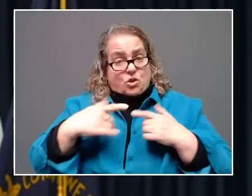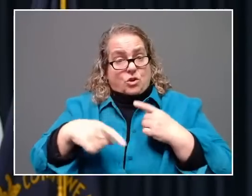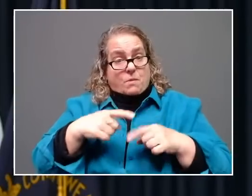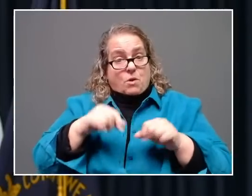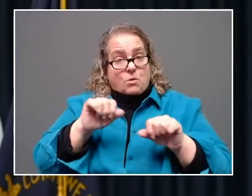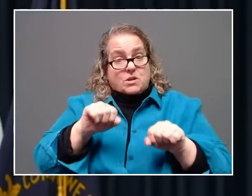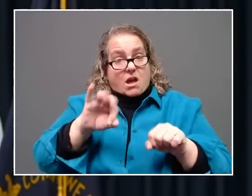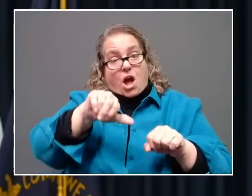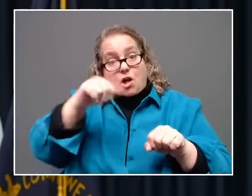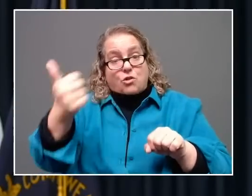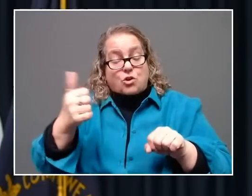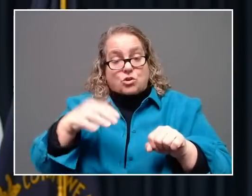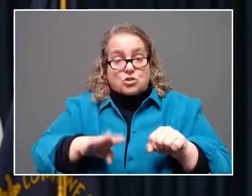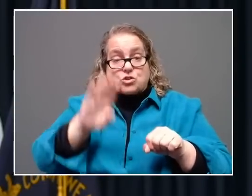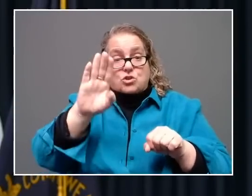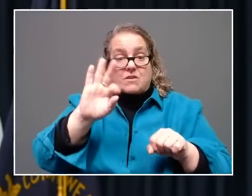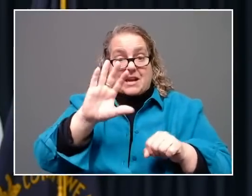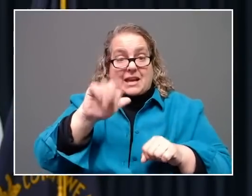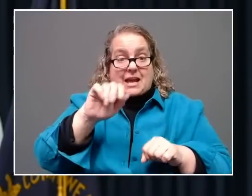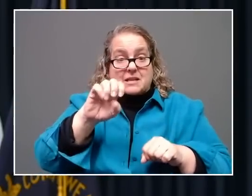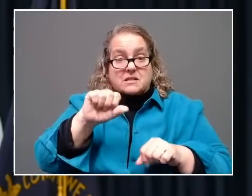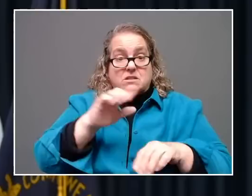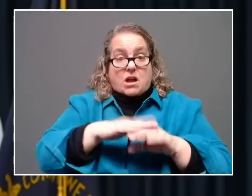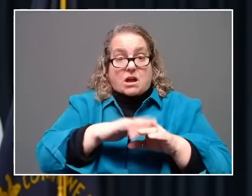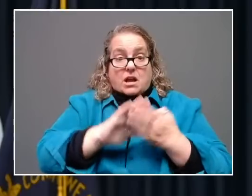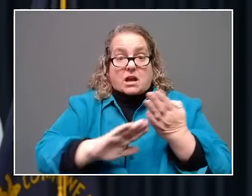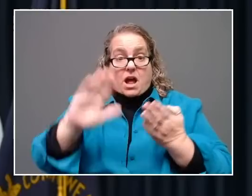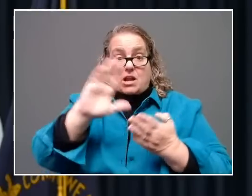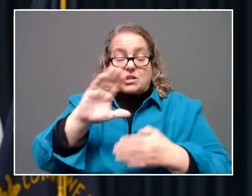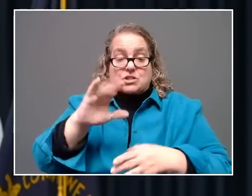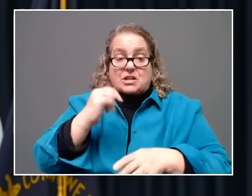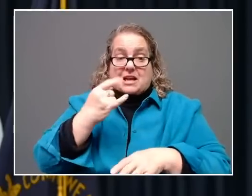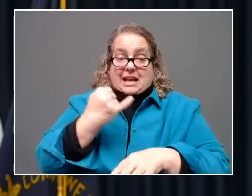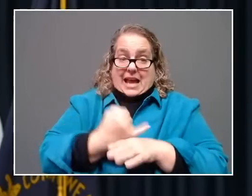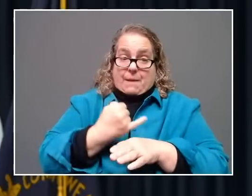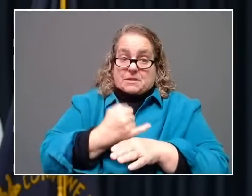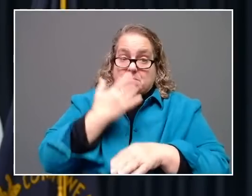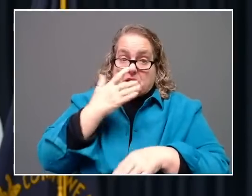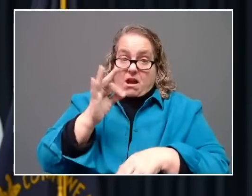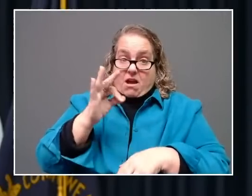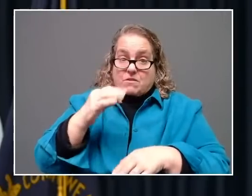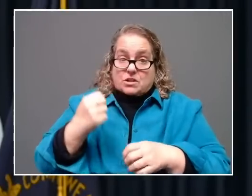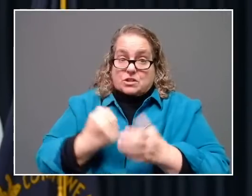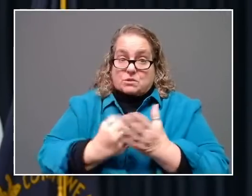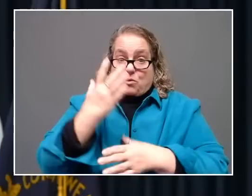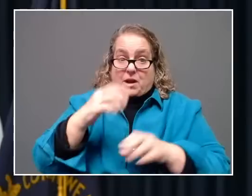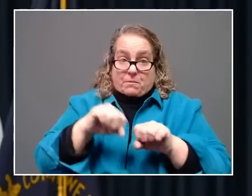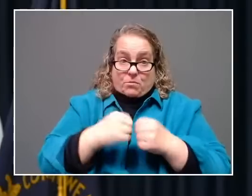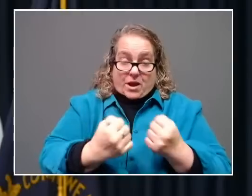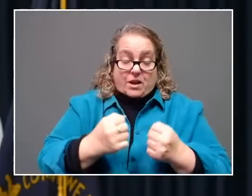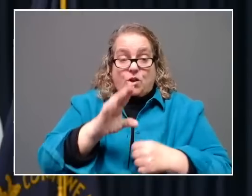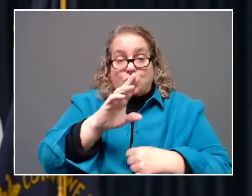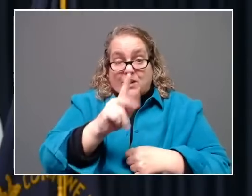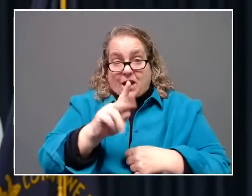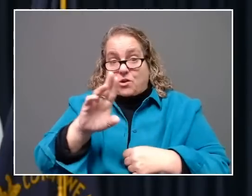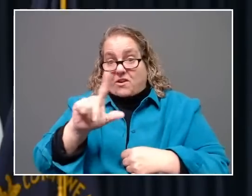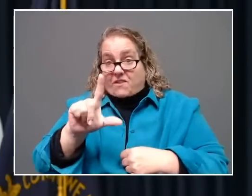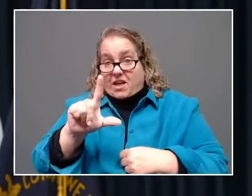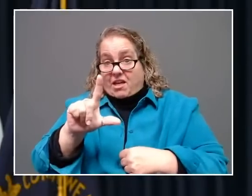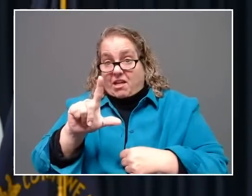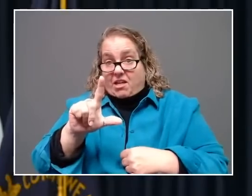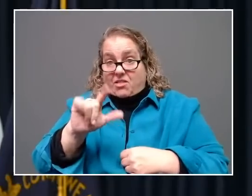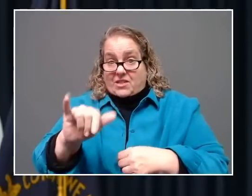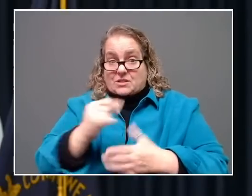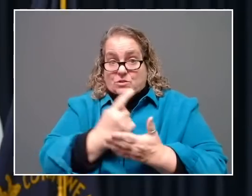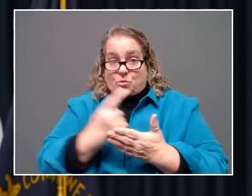cases on college campuses due to spring break? UK and U of L are out this week, and I just want to get your reaction on them rolling